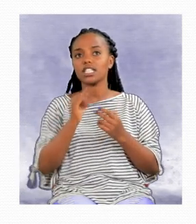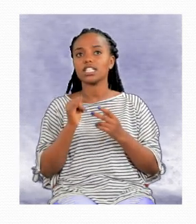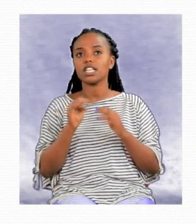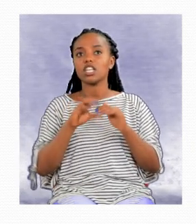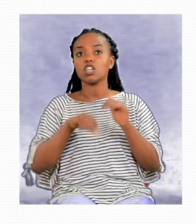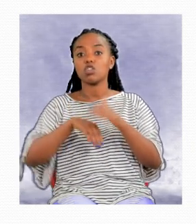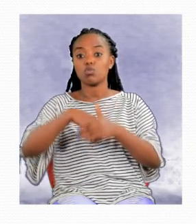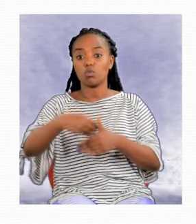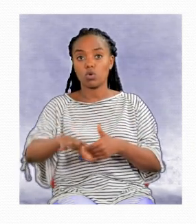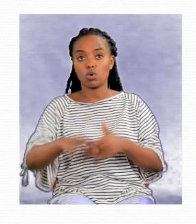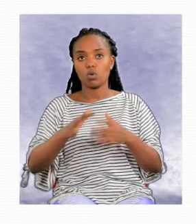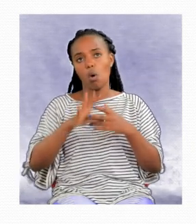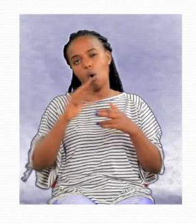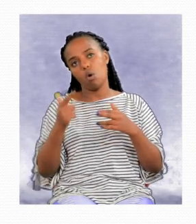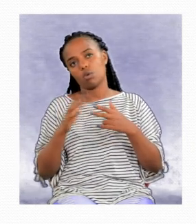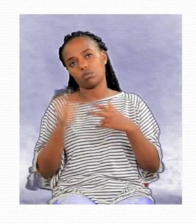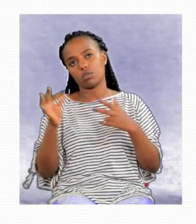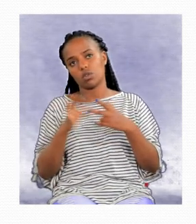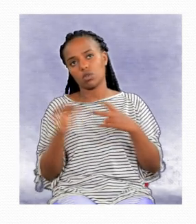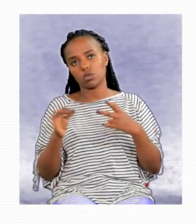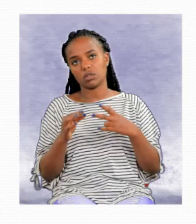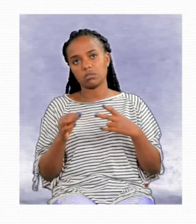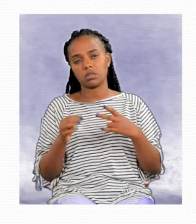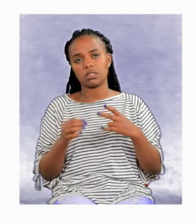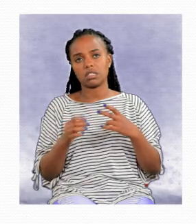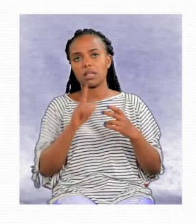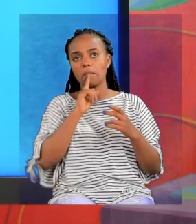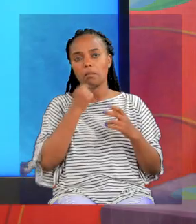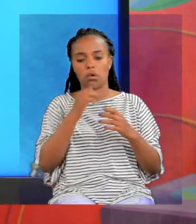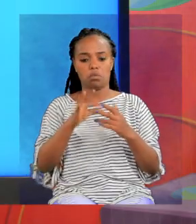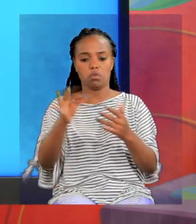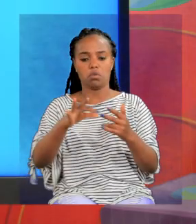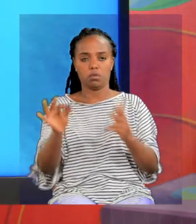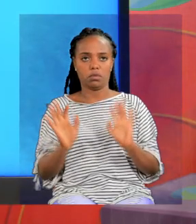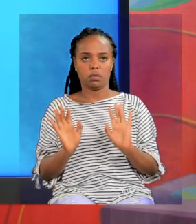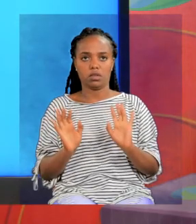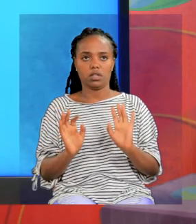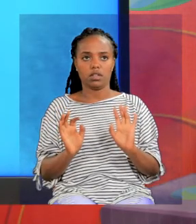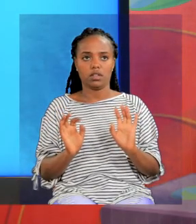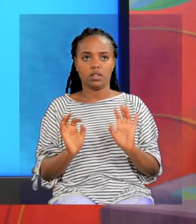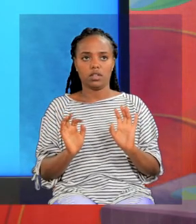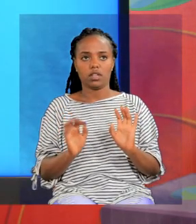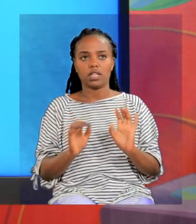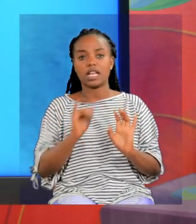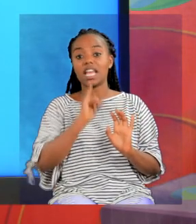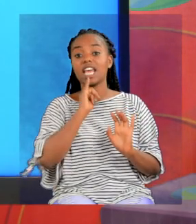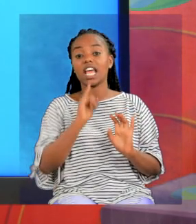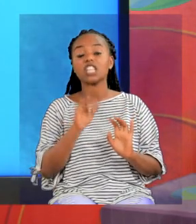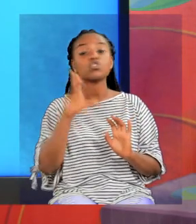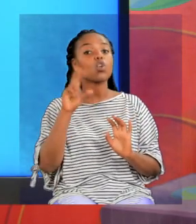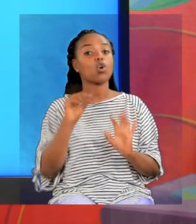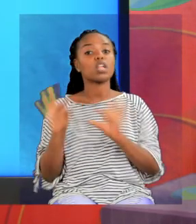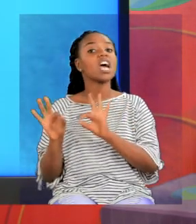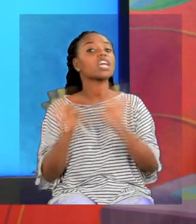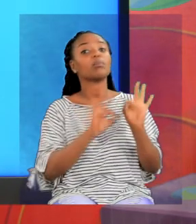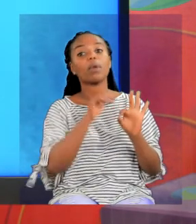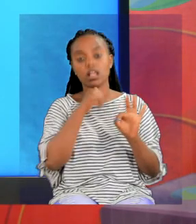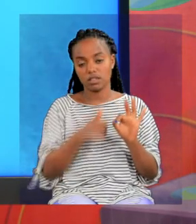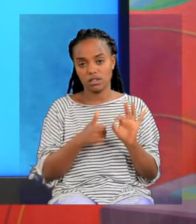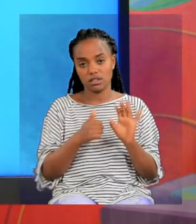chosen or drawn at random and is not replaced in this case, is not